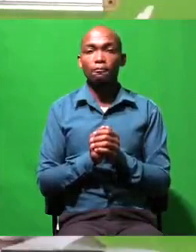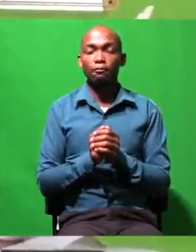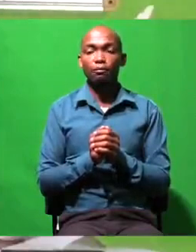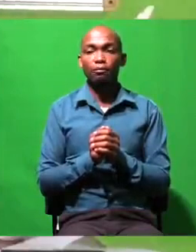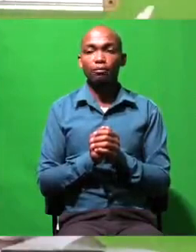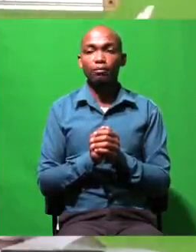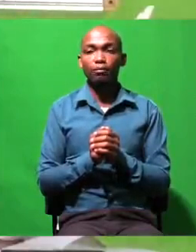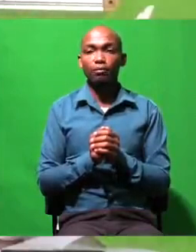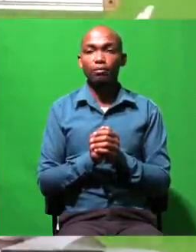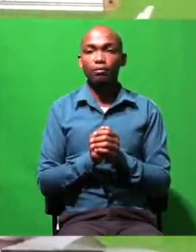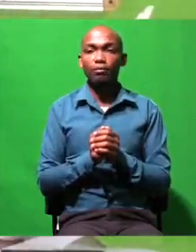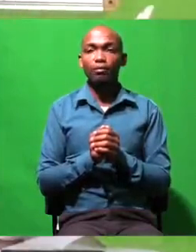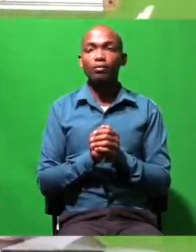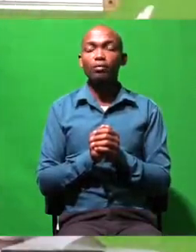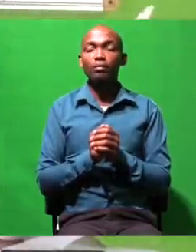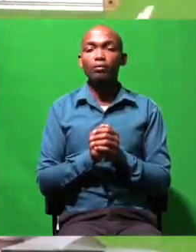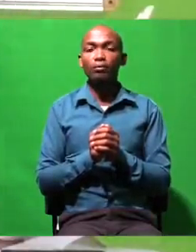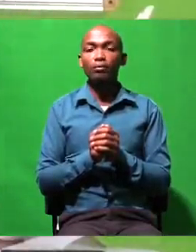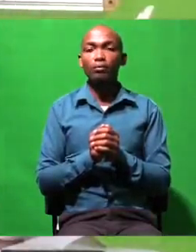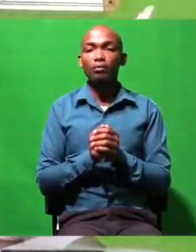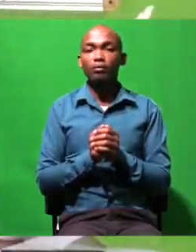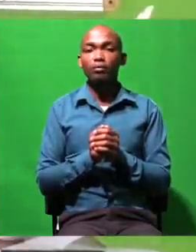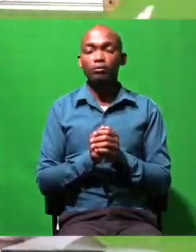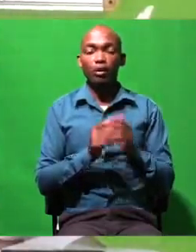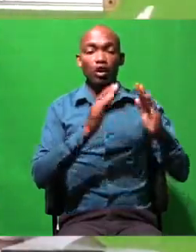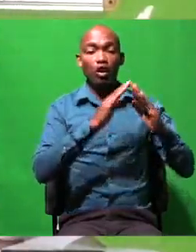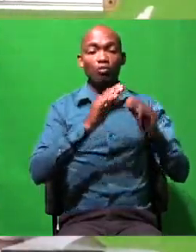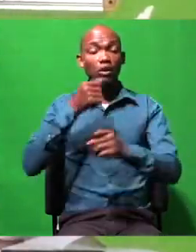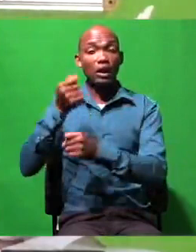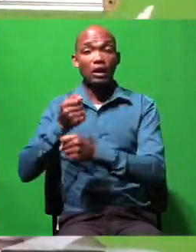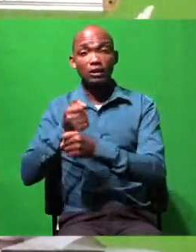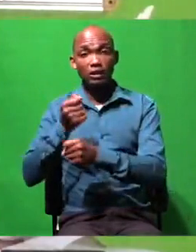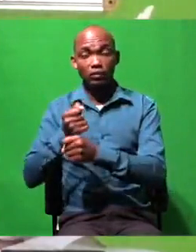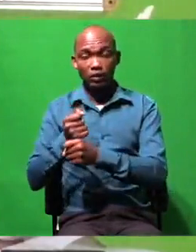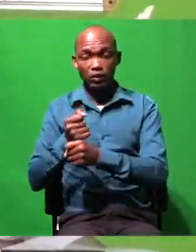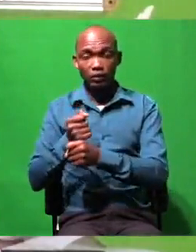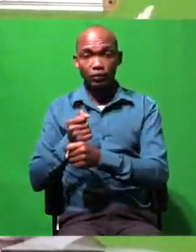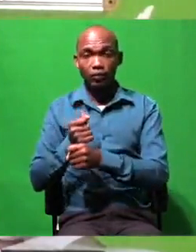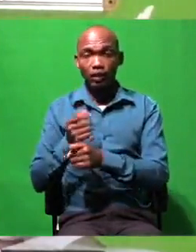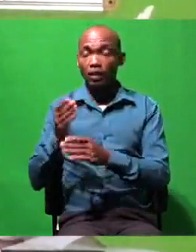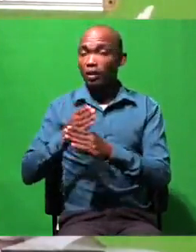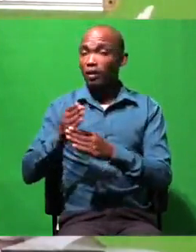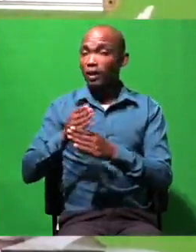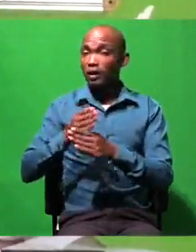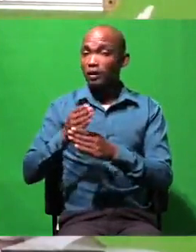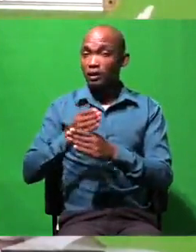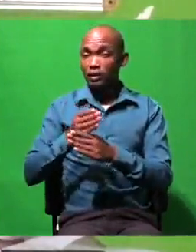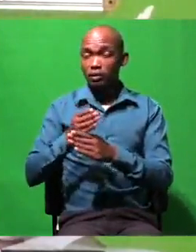is, it could be homework activity related to